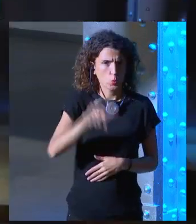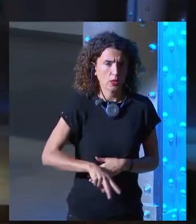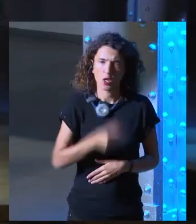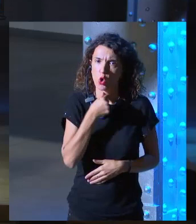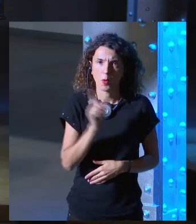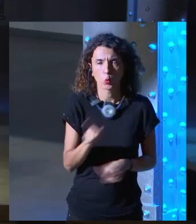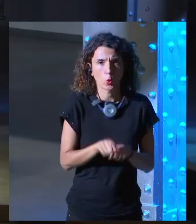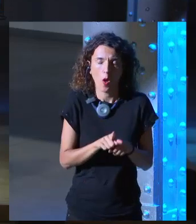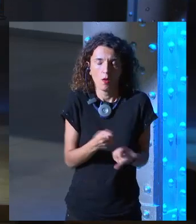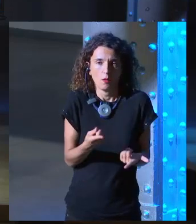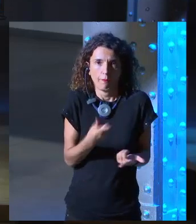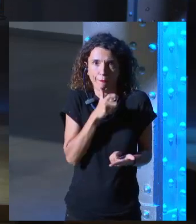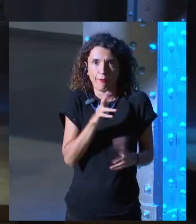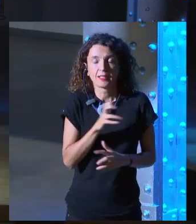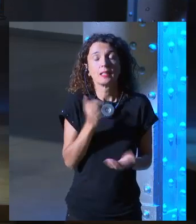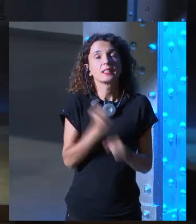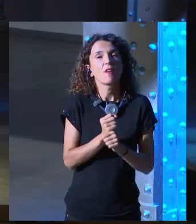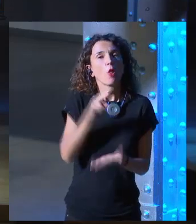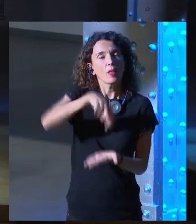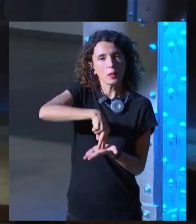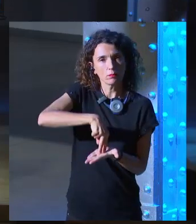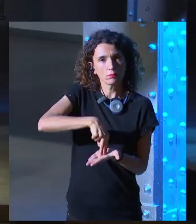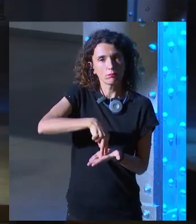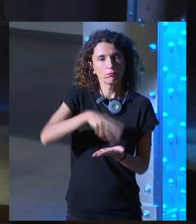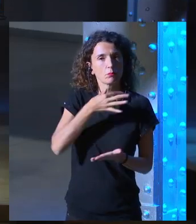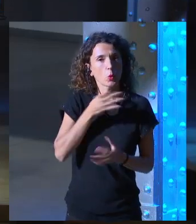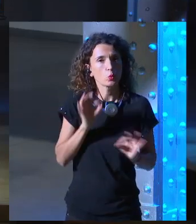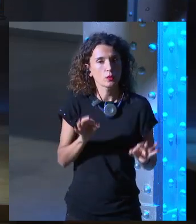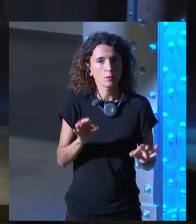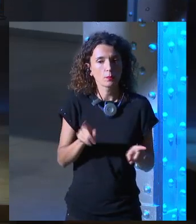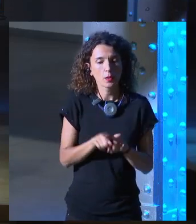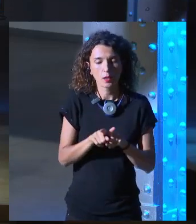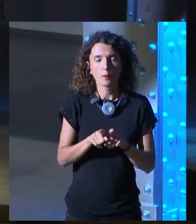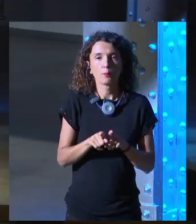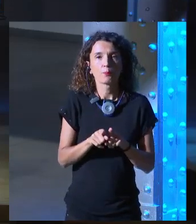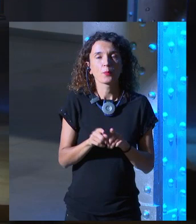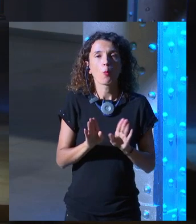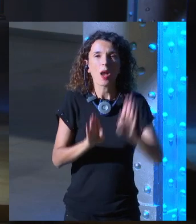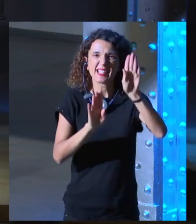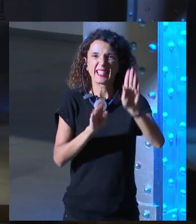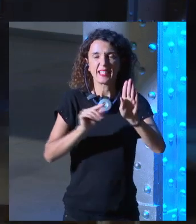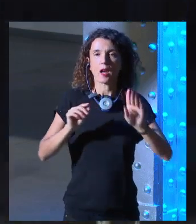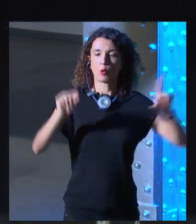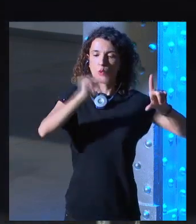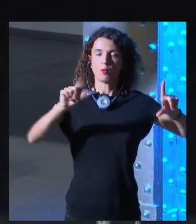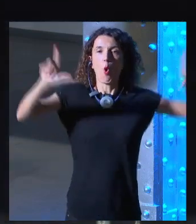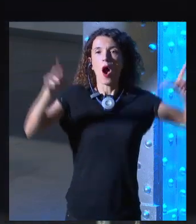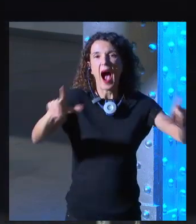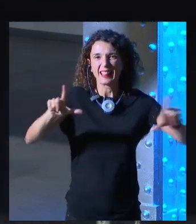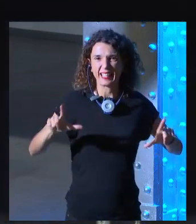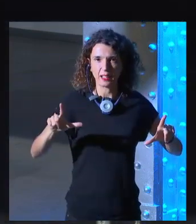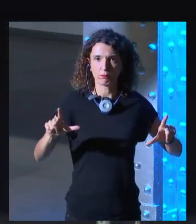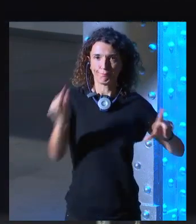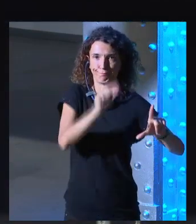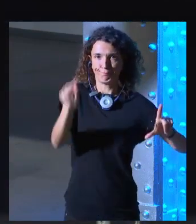when I'm working, I'm always standing up, and so I have a desk so I can stand up at, and I'm typing away, blah